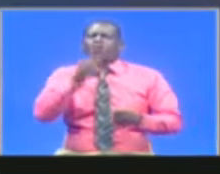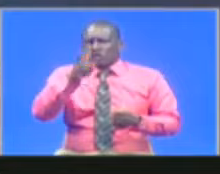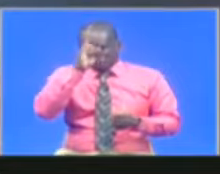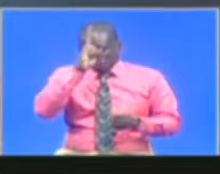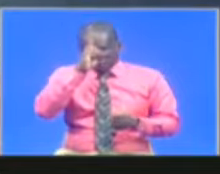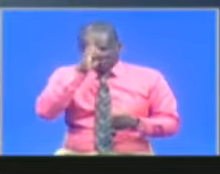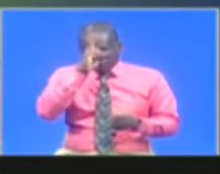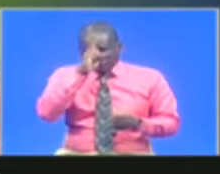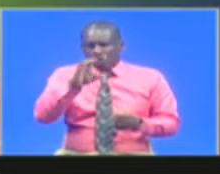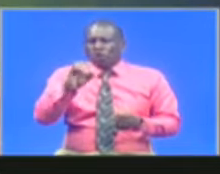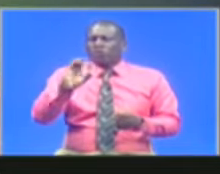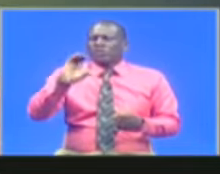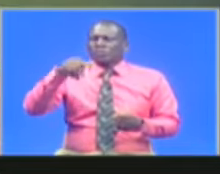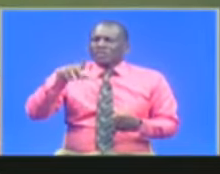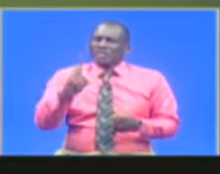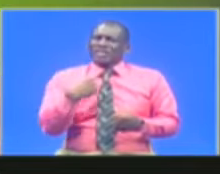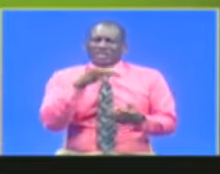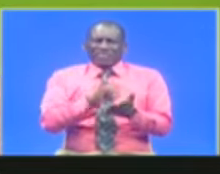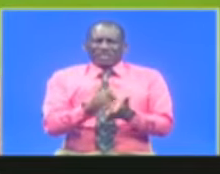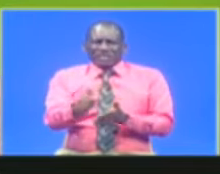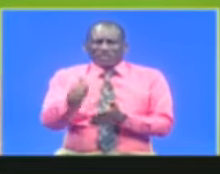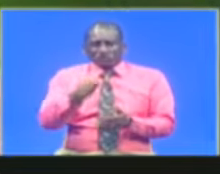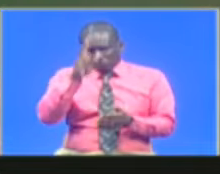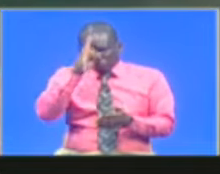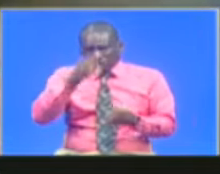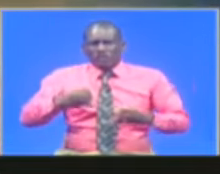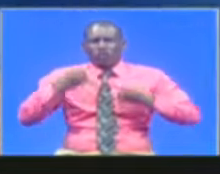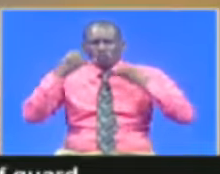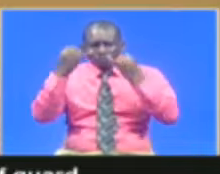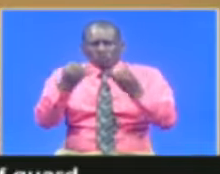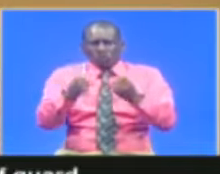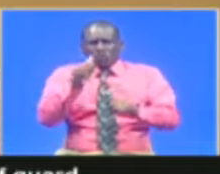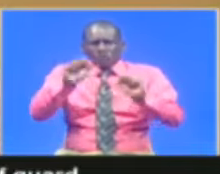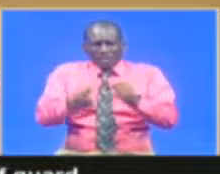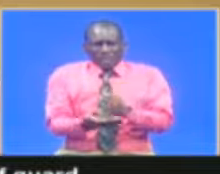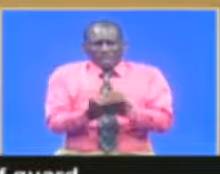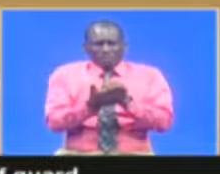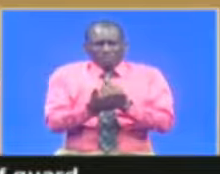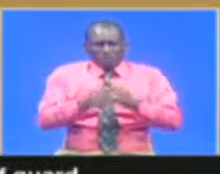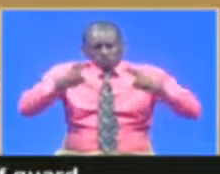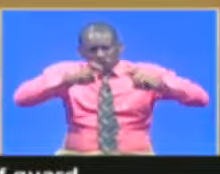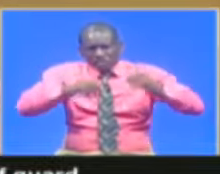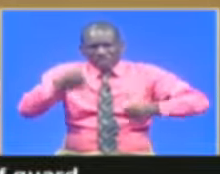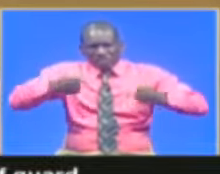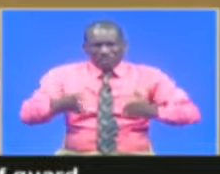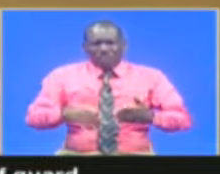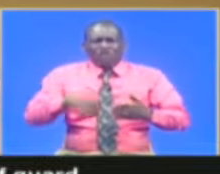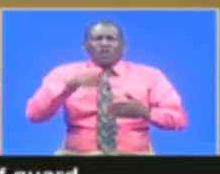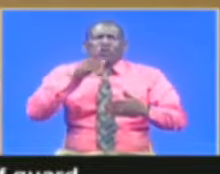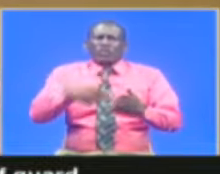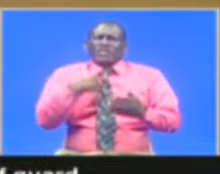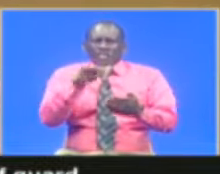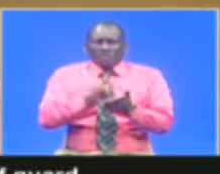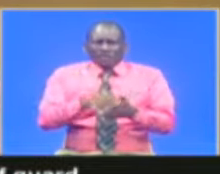police. The OCPD says they have denied the police information that would help in locating the driver. Motiso says they